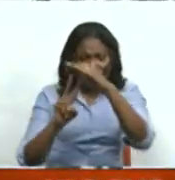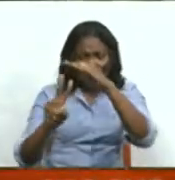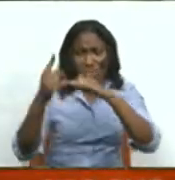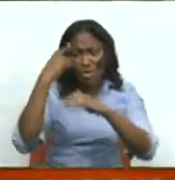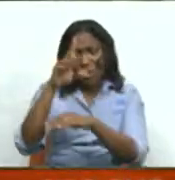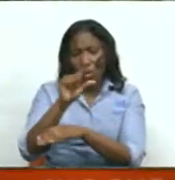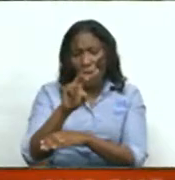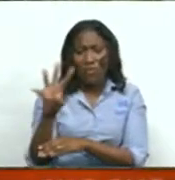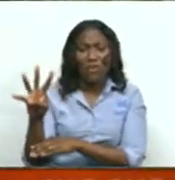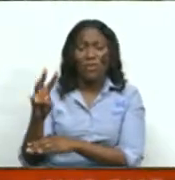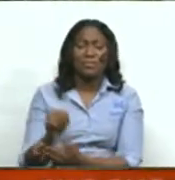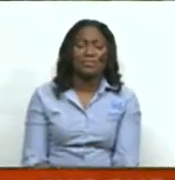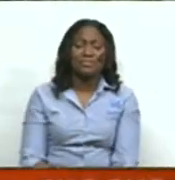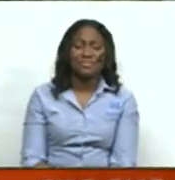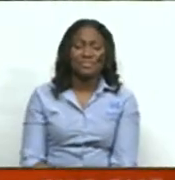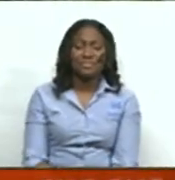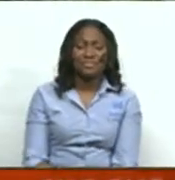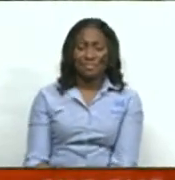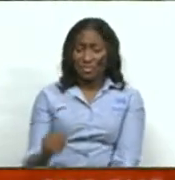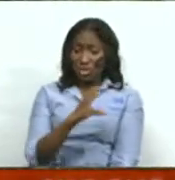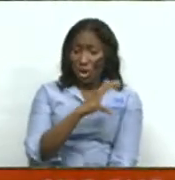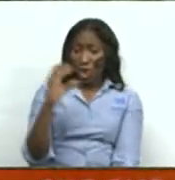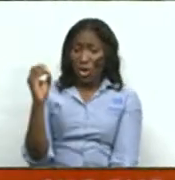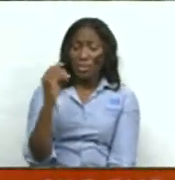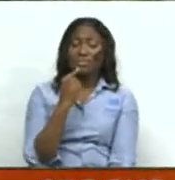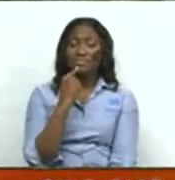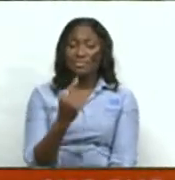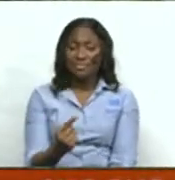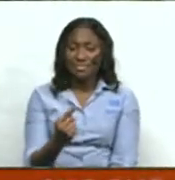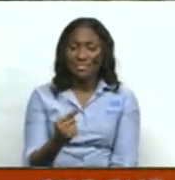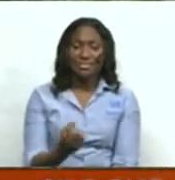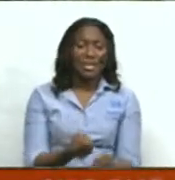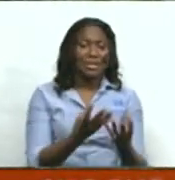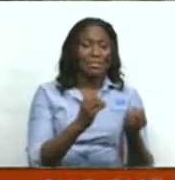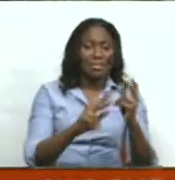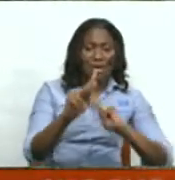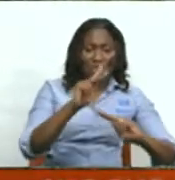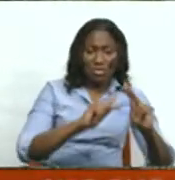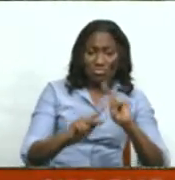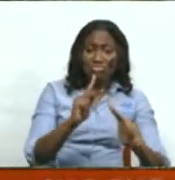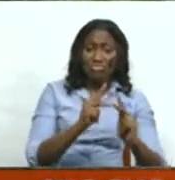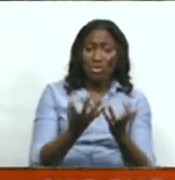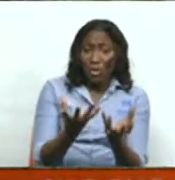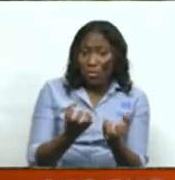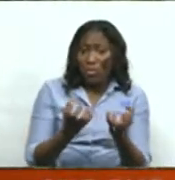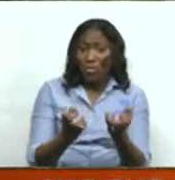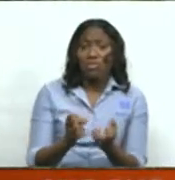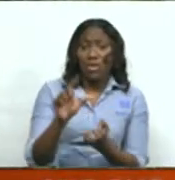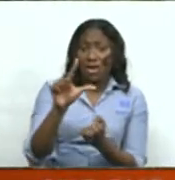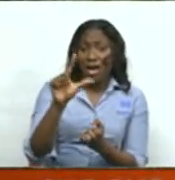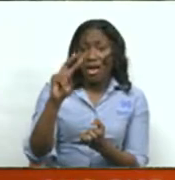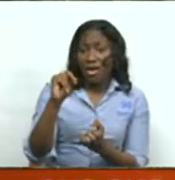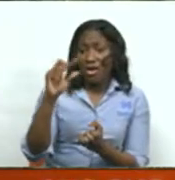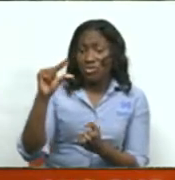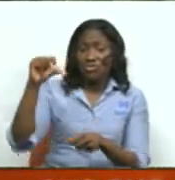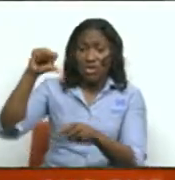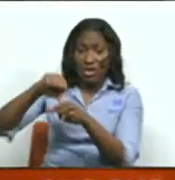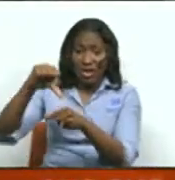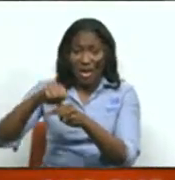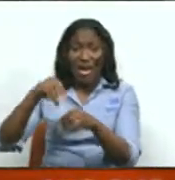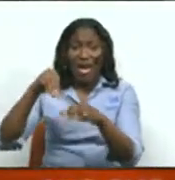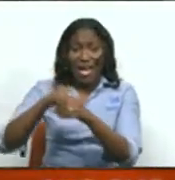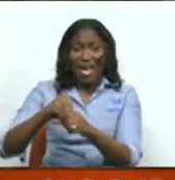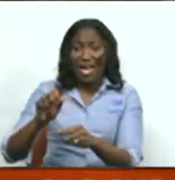2024. The company notes as industrial coal-to-gas switching gathers pace in China, South Asian and Southeast Asian